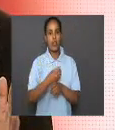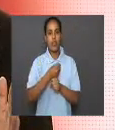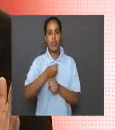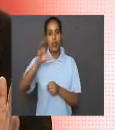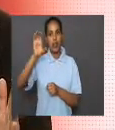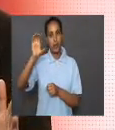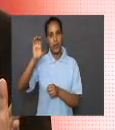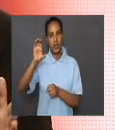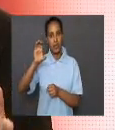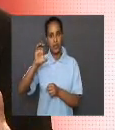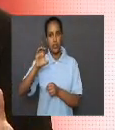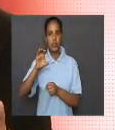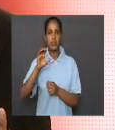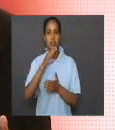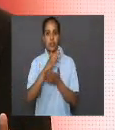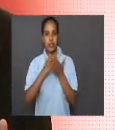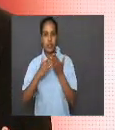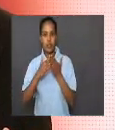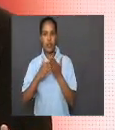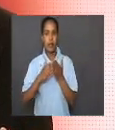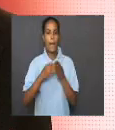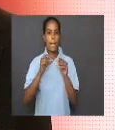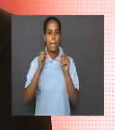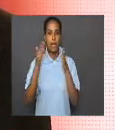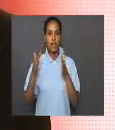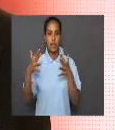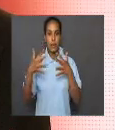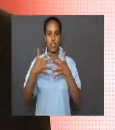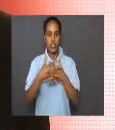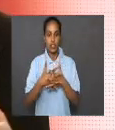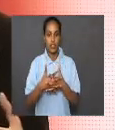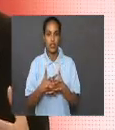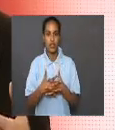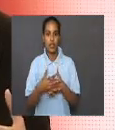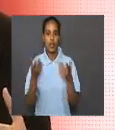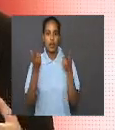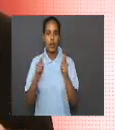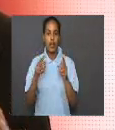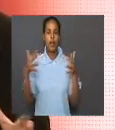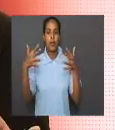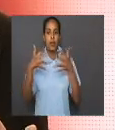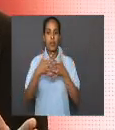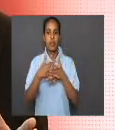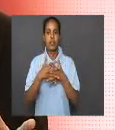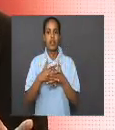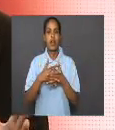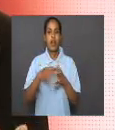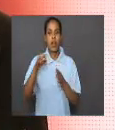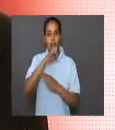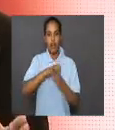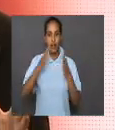carbon rods and inserting them into the melted mixture. When the mixture